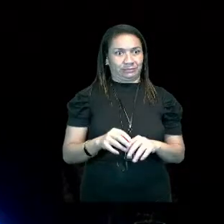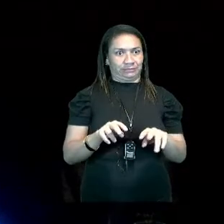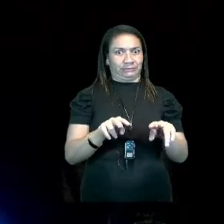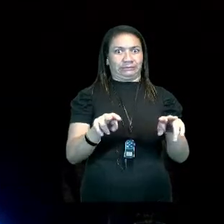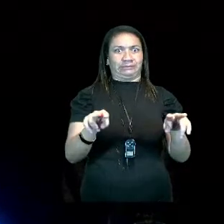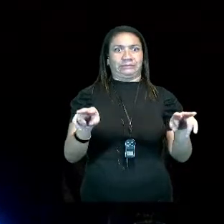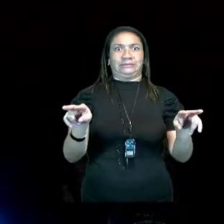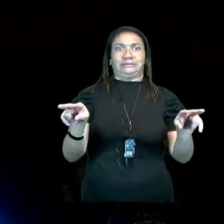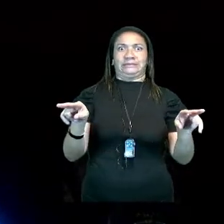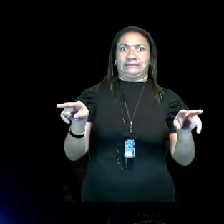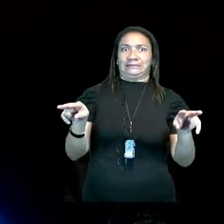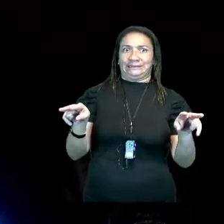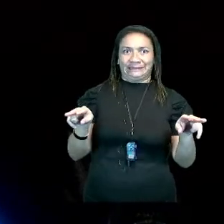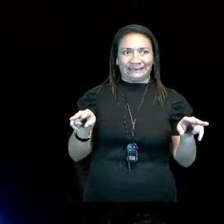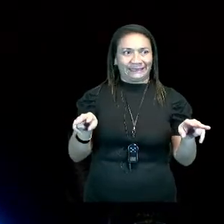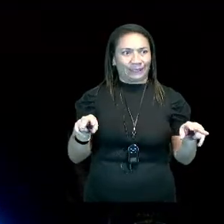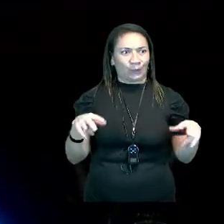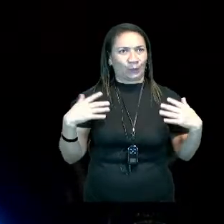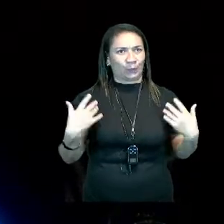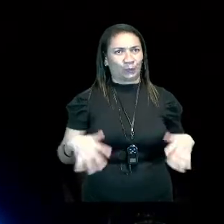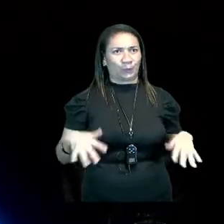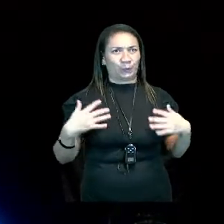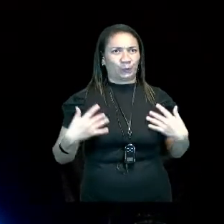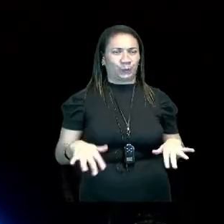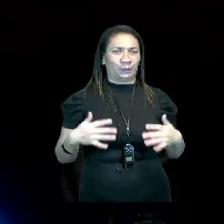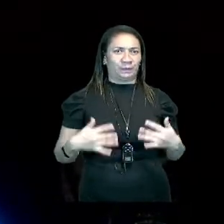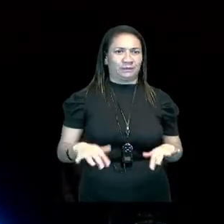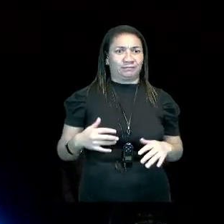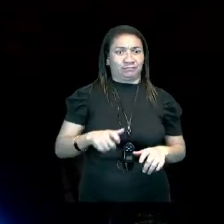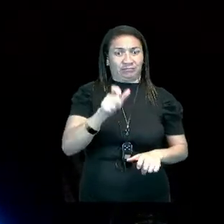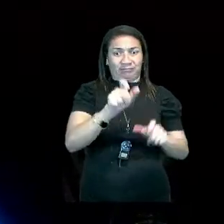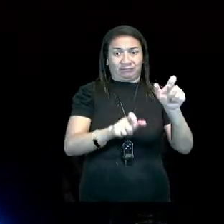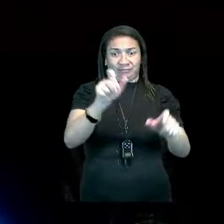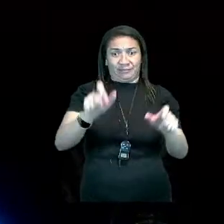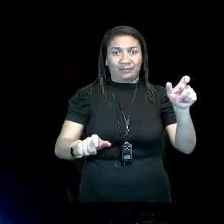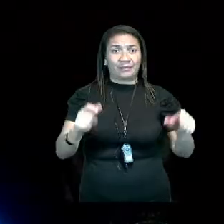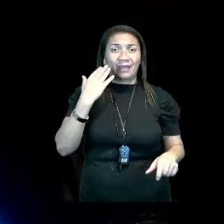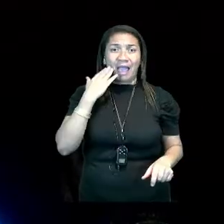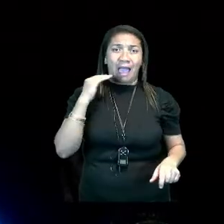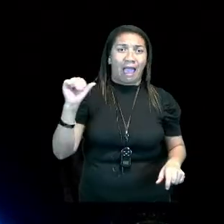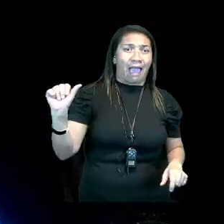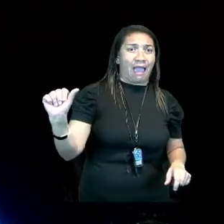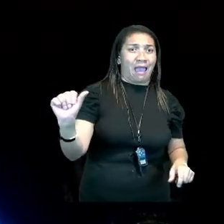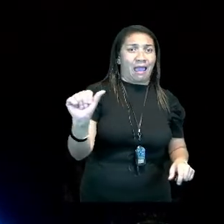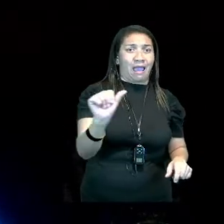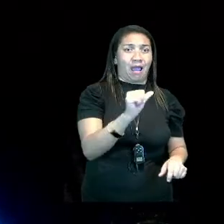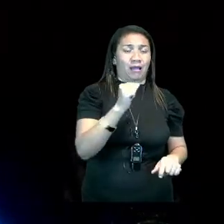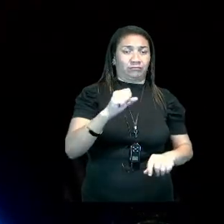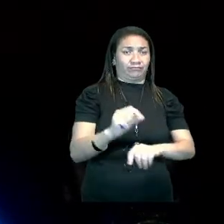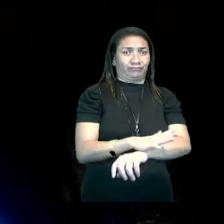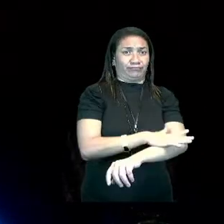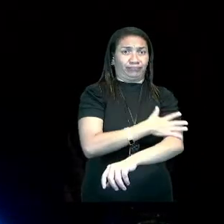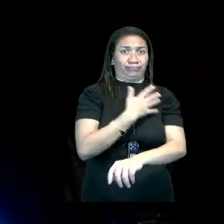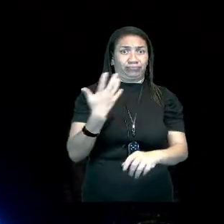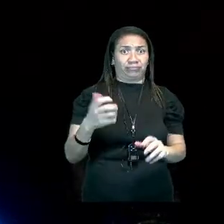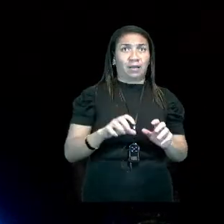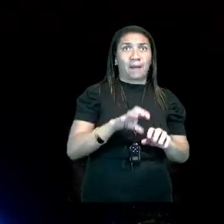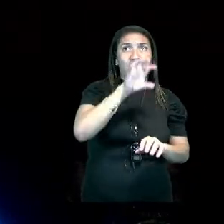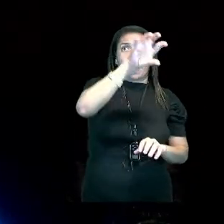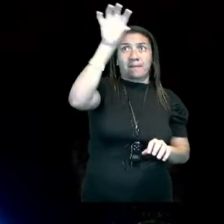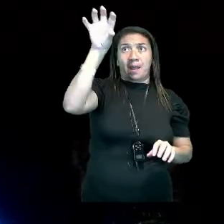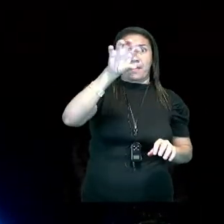so many phenomenal Black women from all over the world. I'll mention Epsie